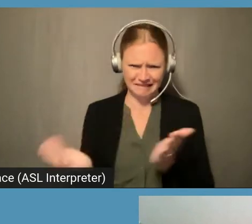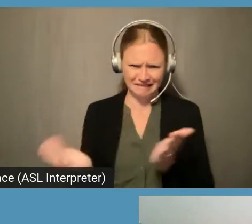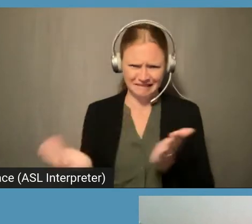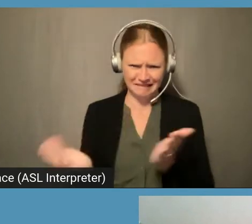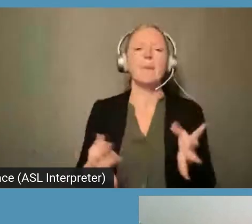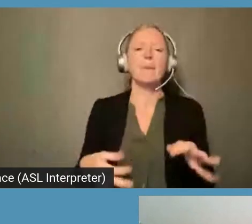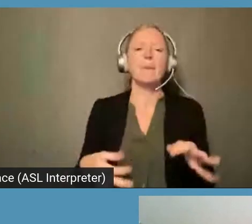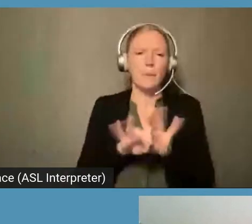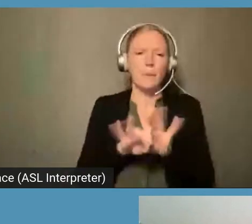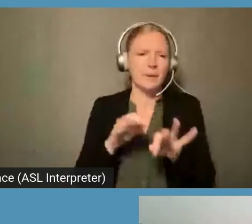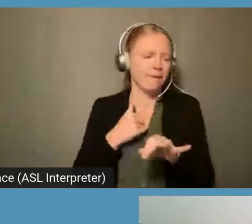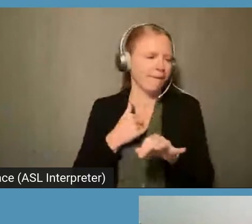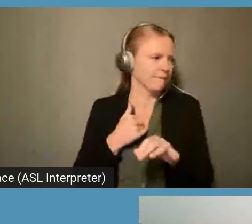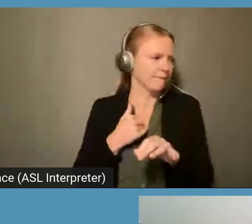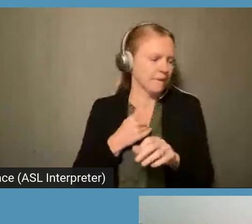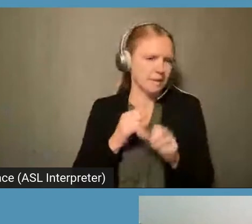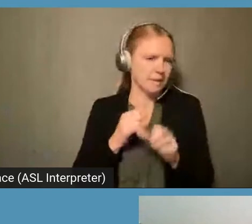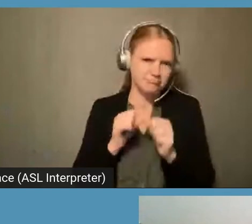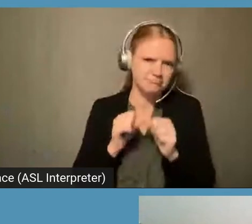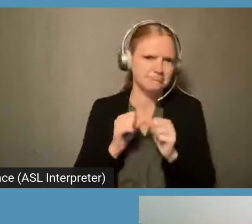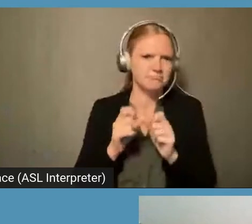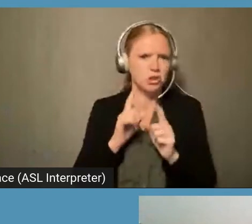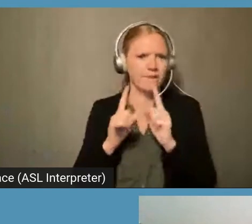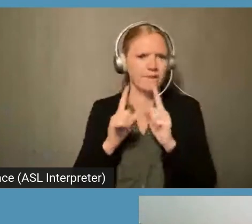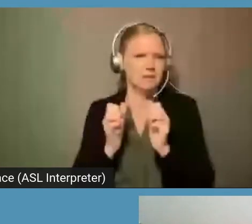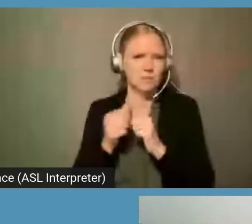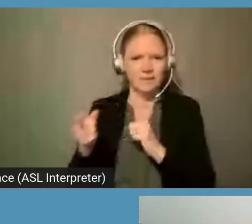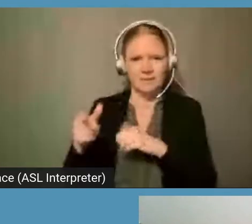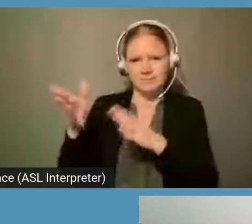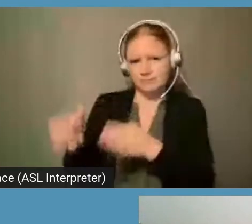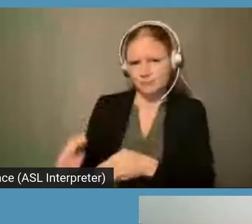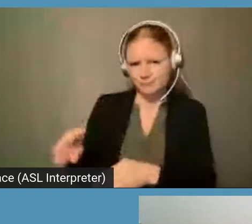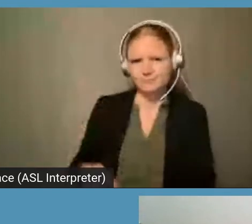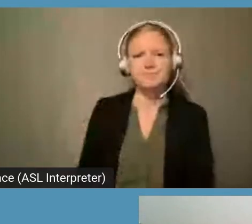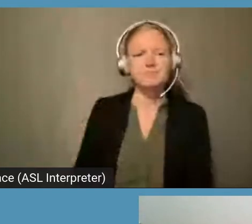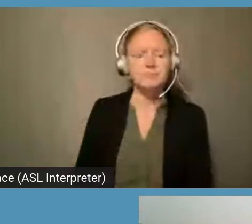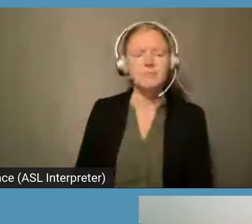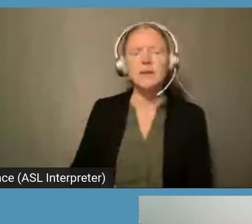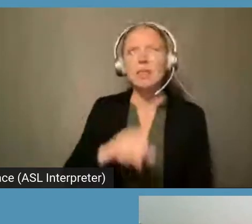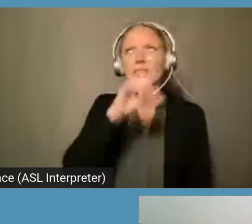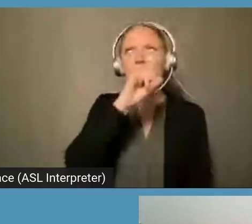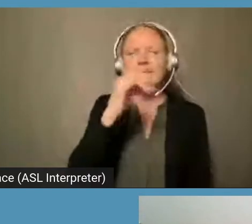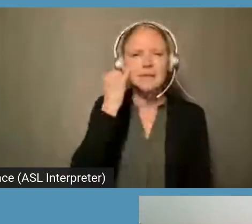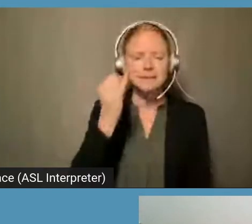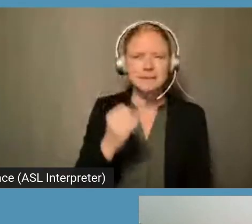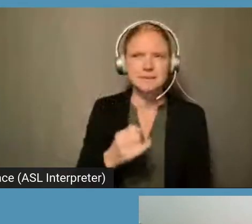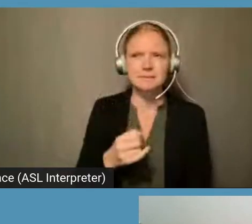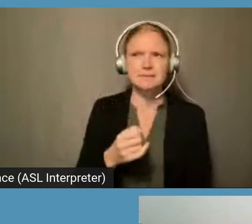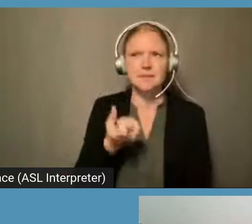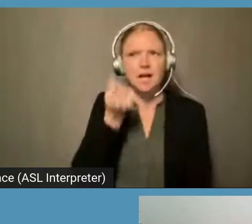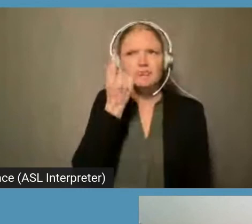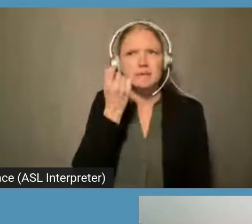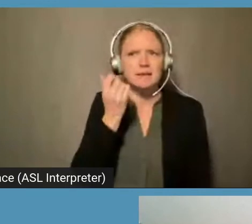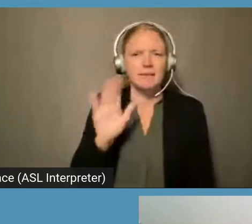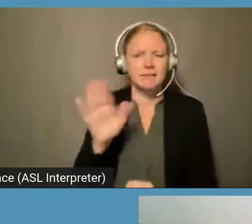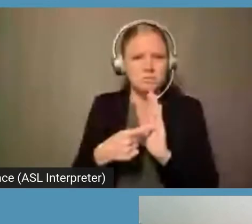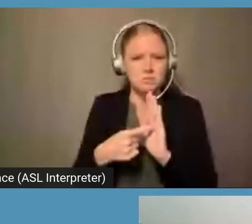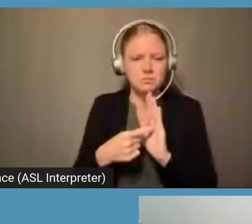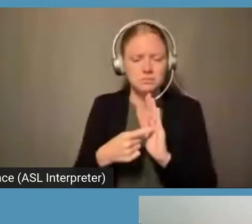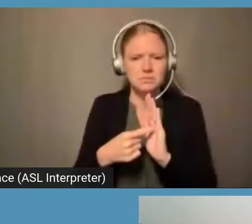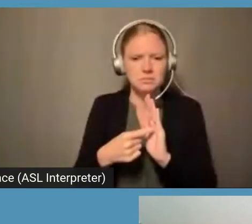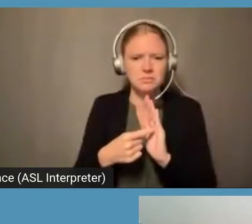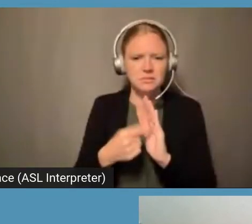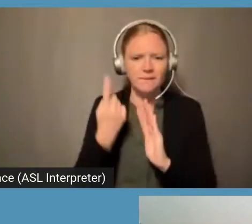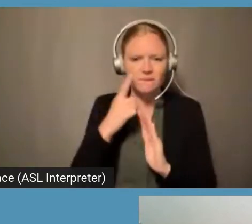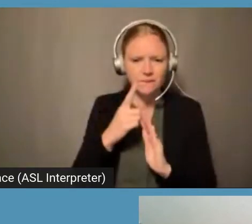conversation with that resource. Well, and I love that idea too of kind of understanding everybody's roles within the